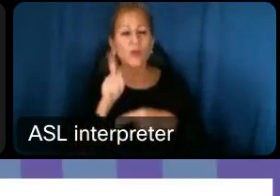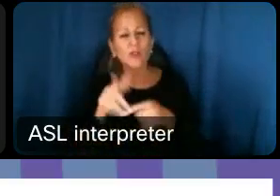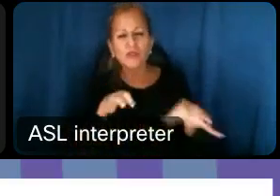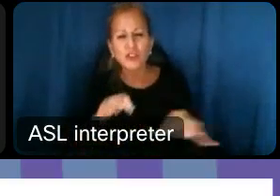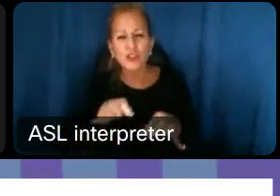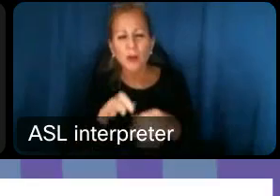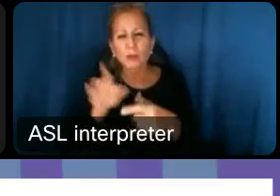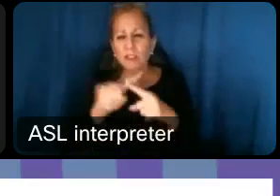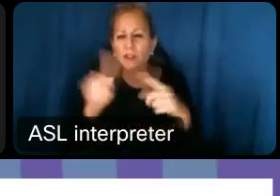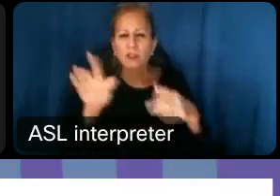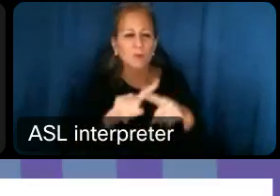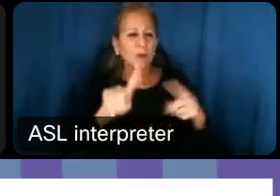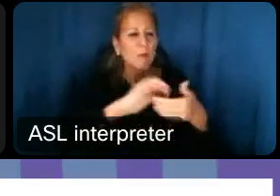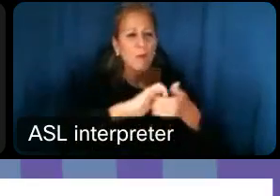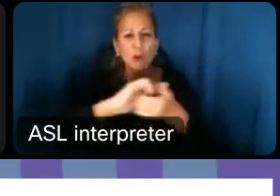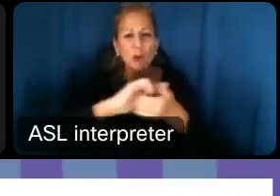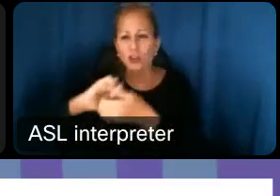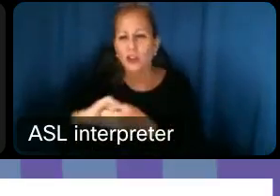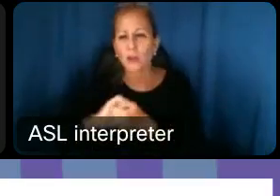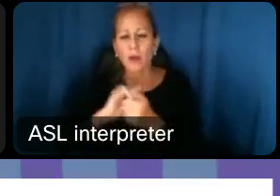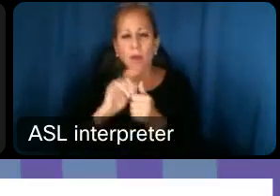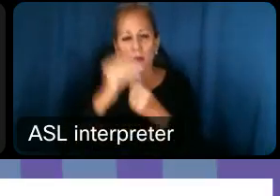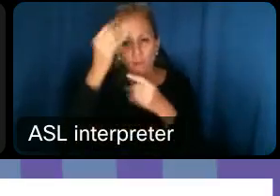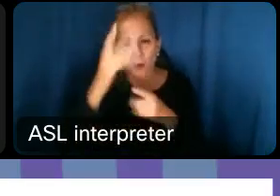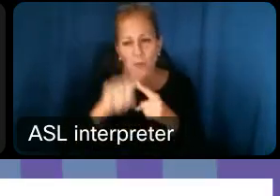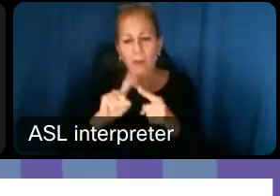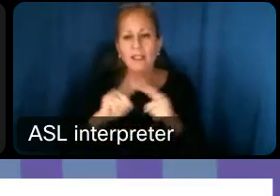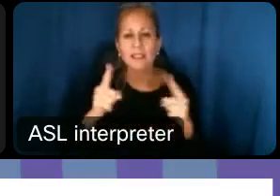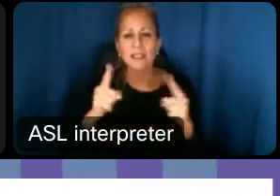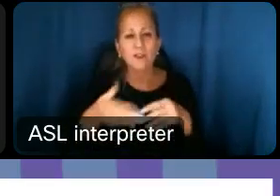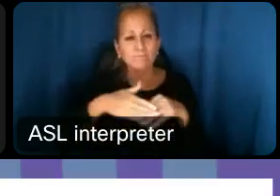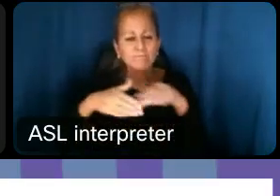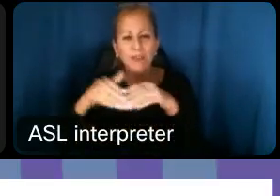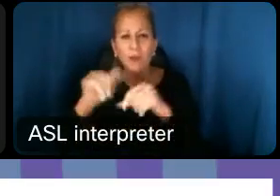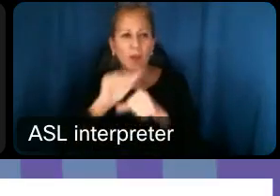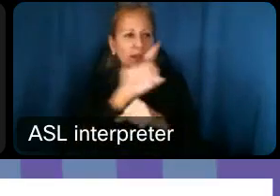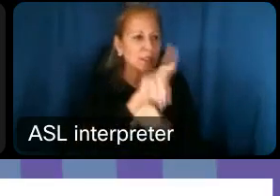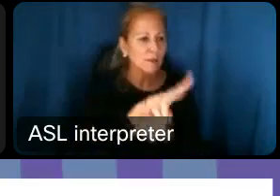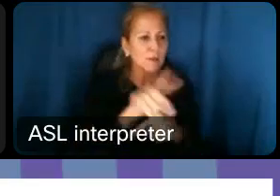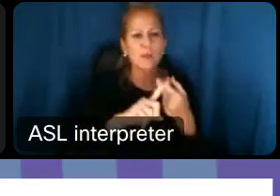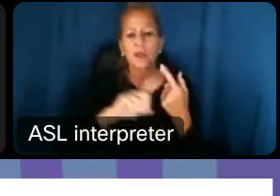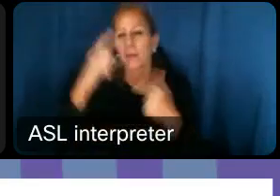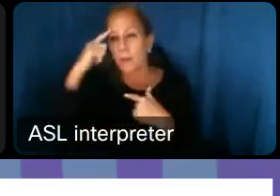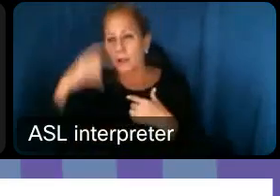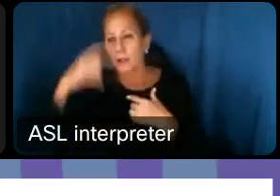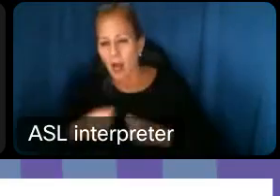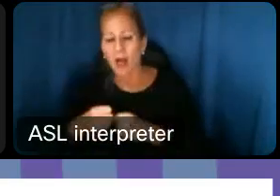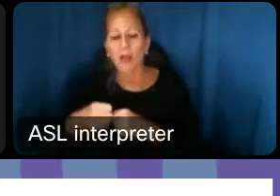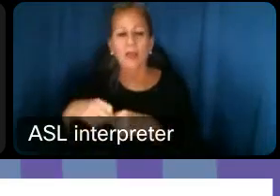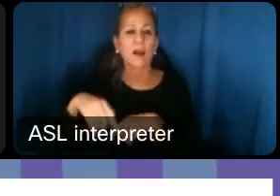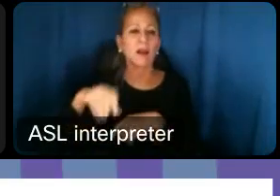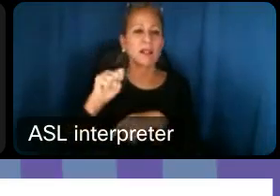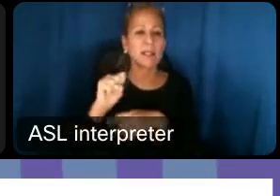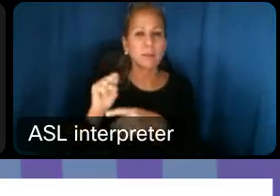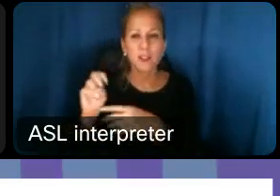range of partnerships from being informed about the intersections of domestic violence, mental health, and substance use,